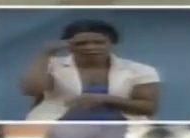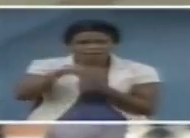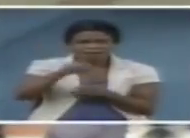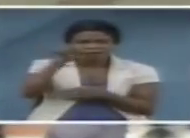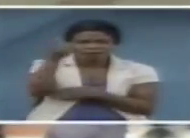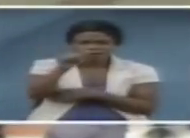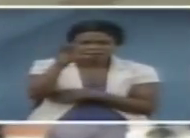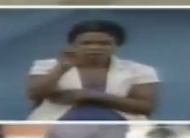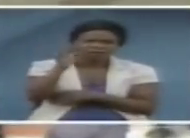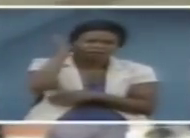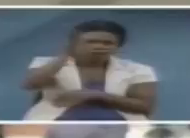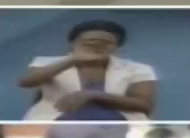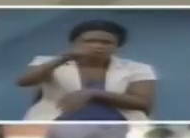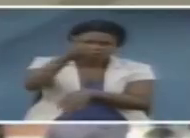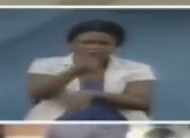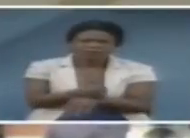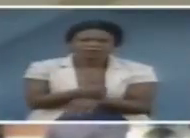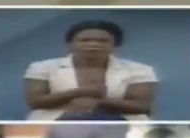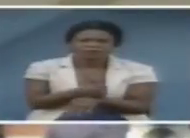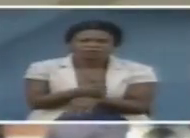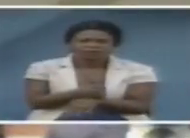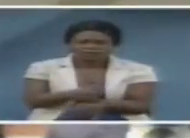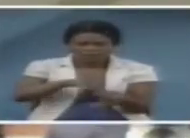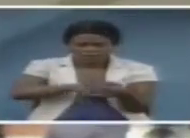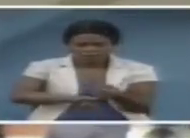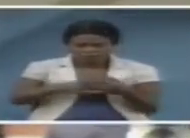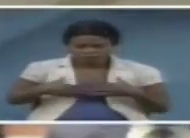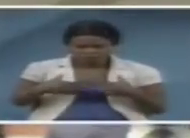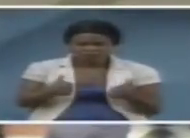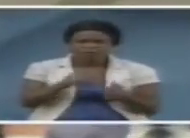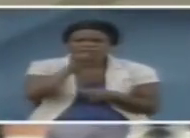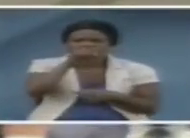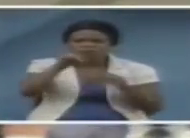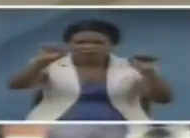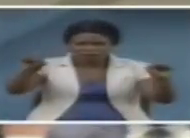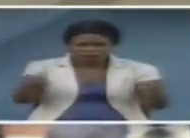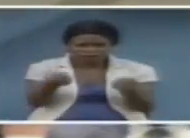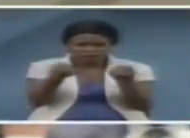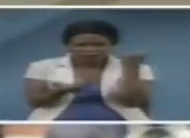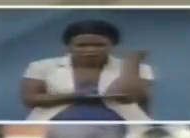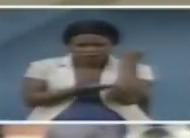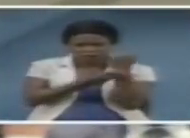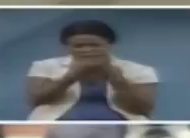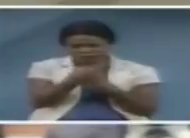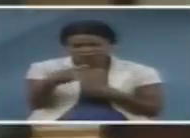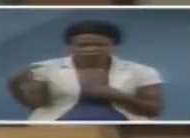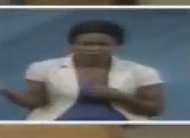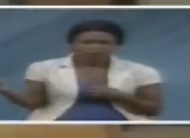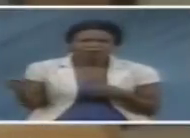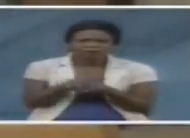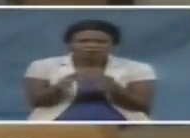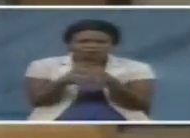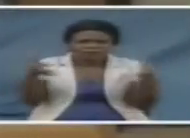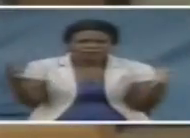Mr. Speaker, government in 2018 will establish a social health insurance scheme